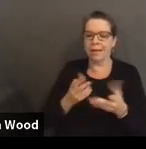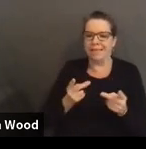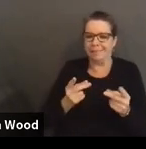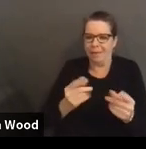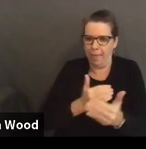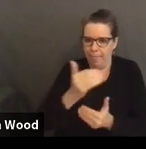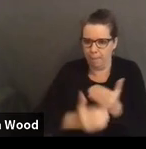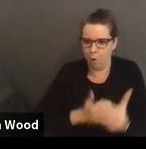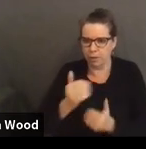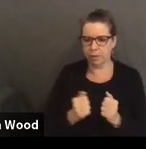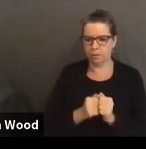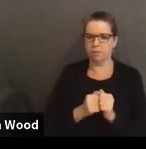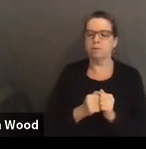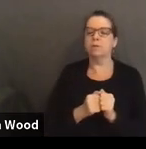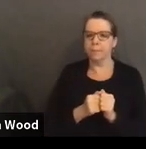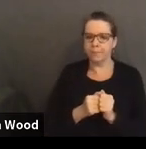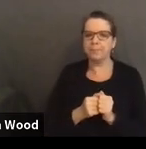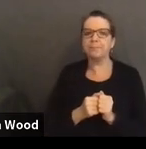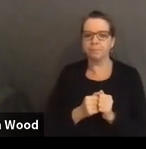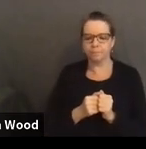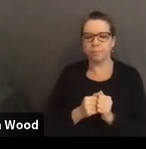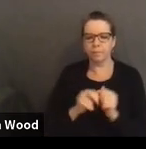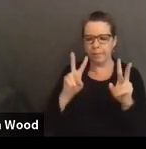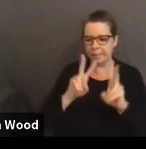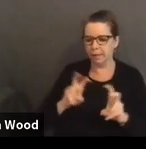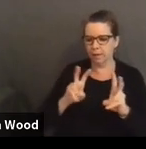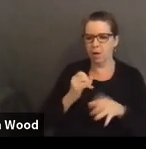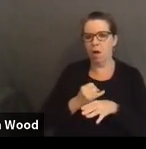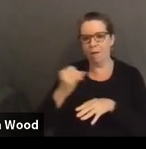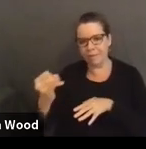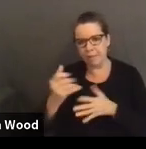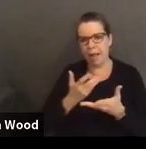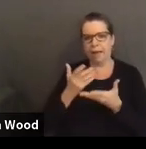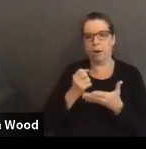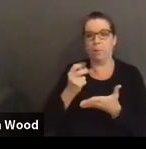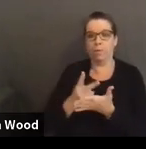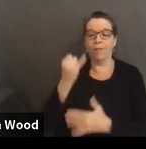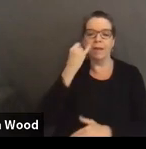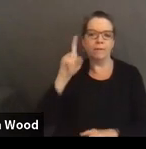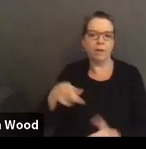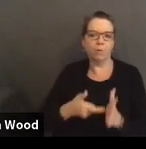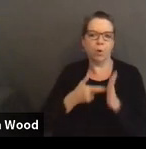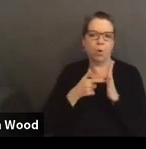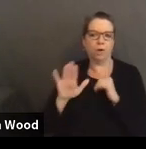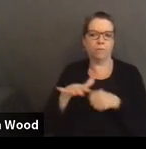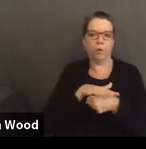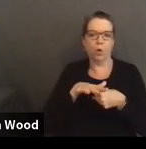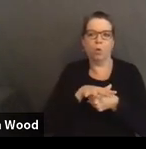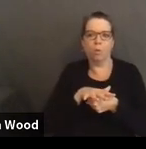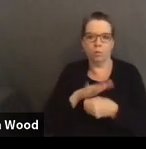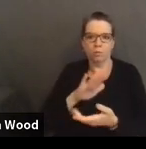as an additive resource, and explore off-cycle board approval if it's required in your local